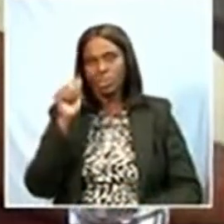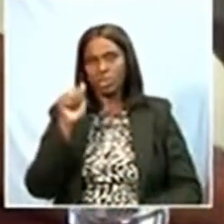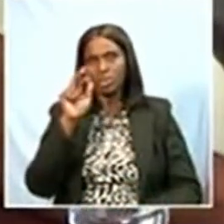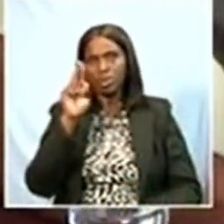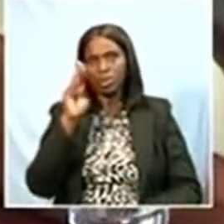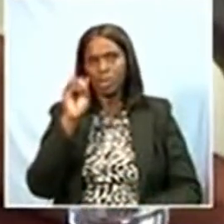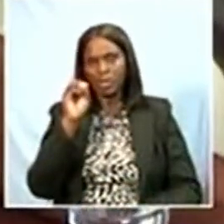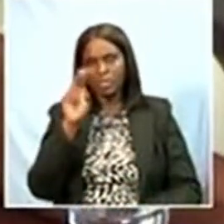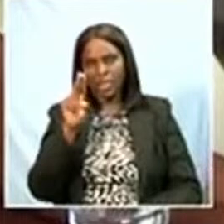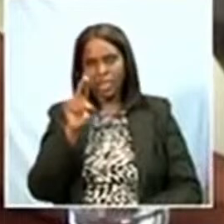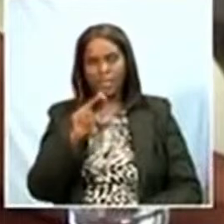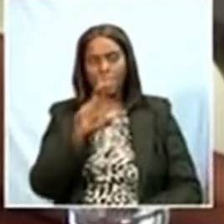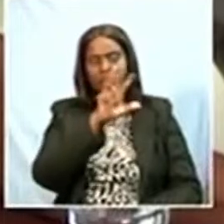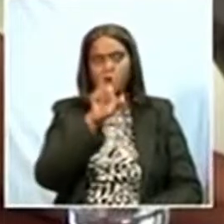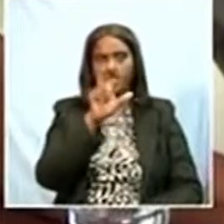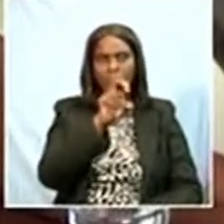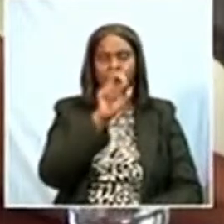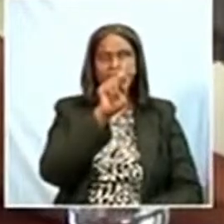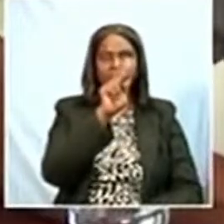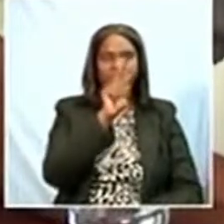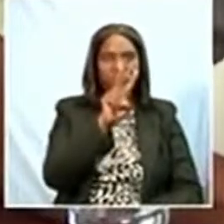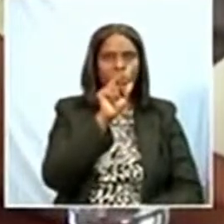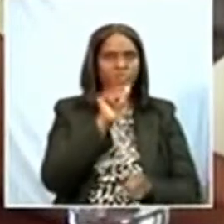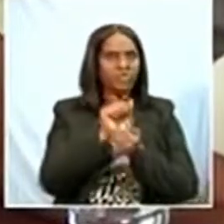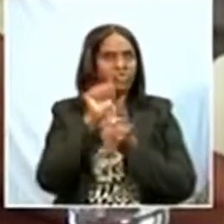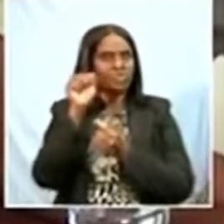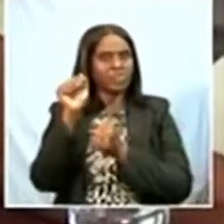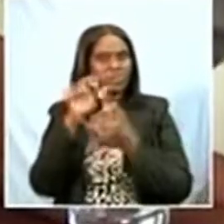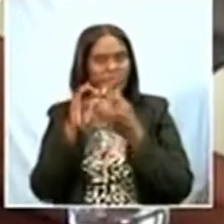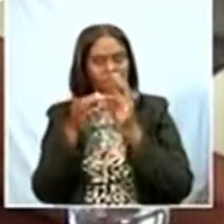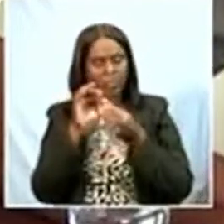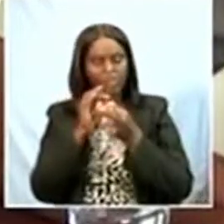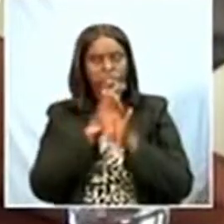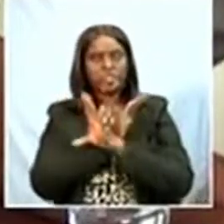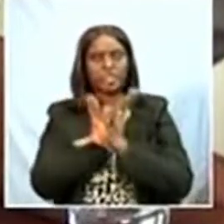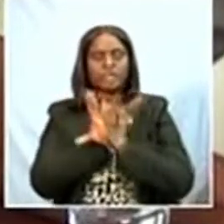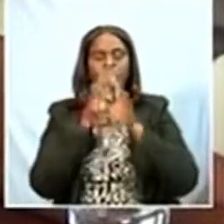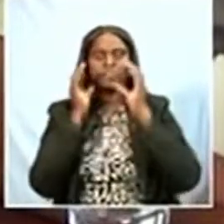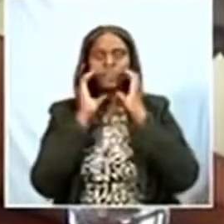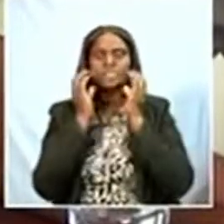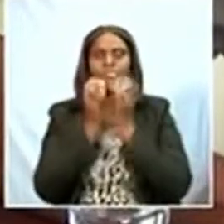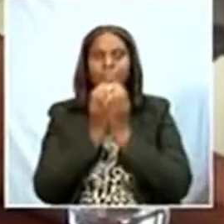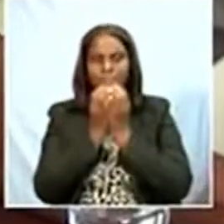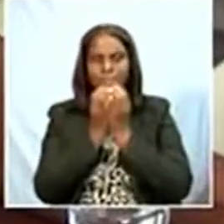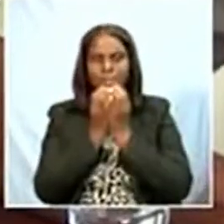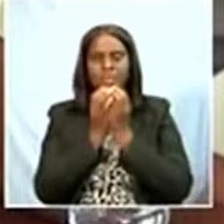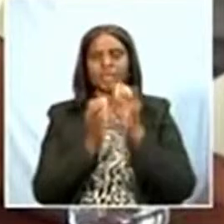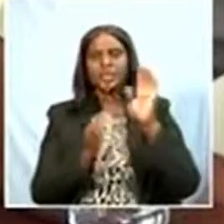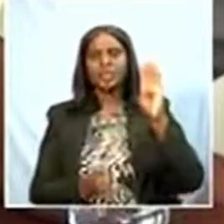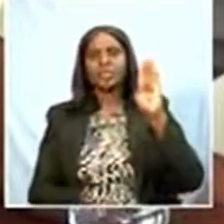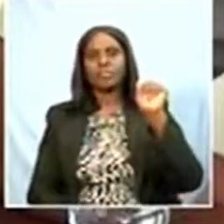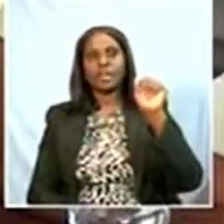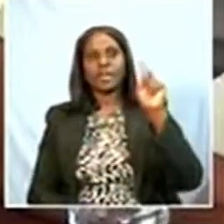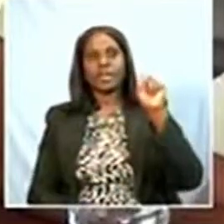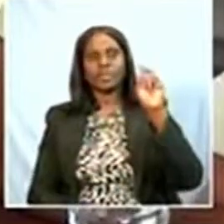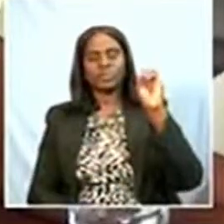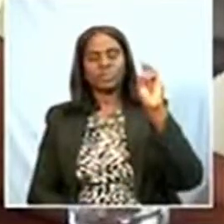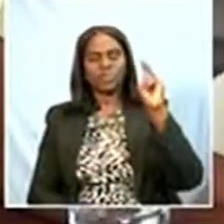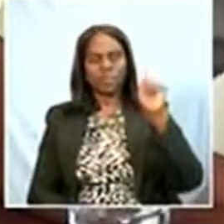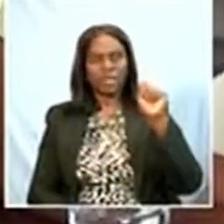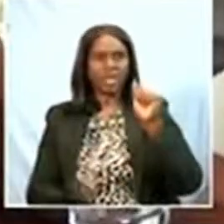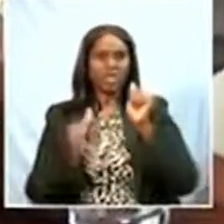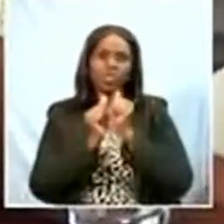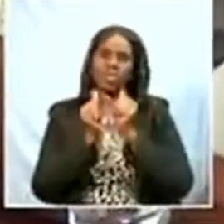kV Kolwezi interconnector, Zambia, Mozambique, Batoka, Gorge, among